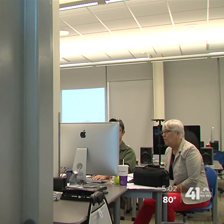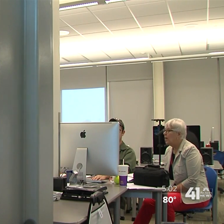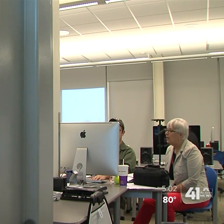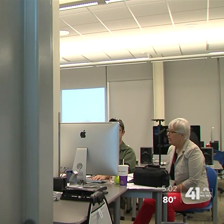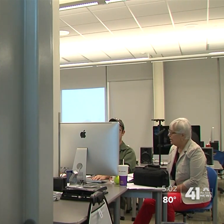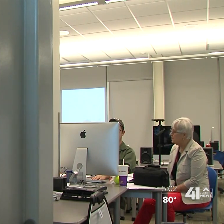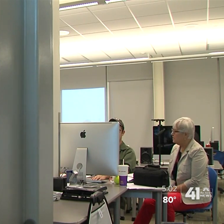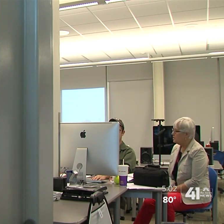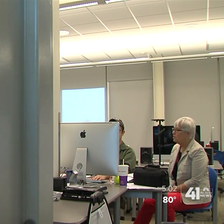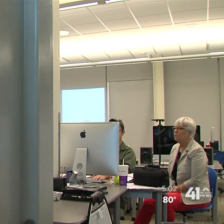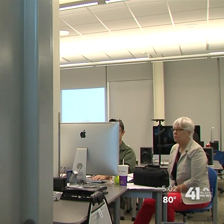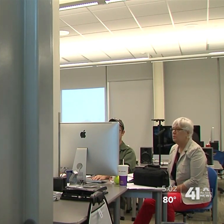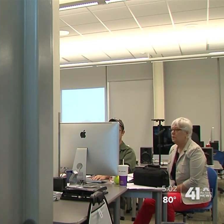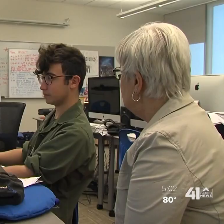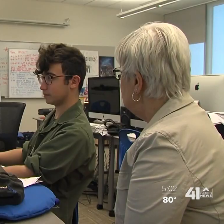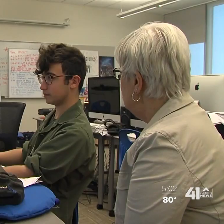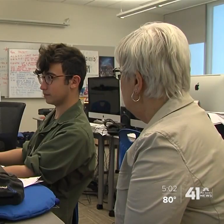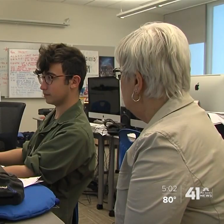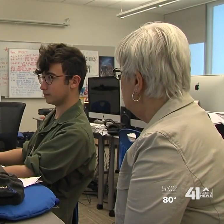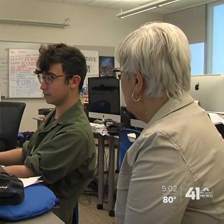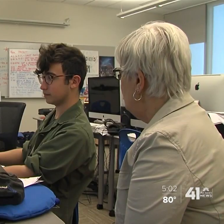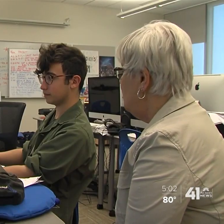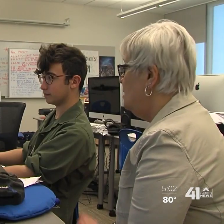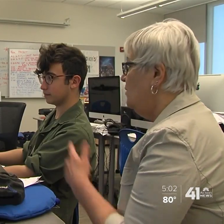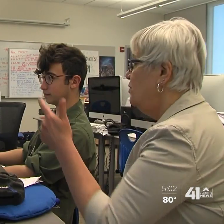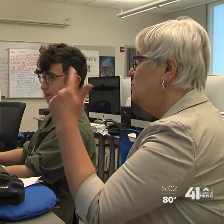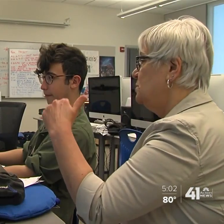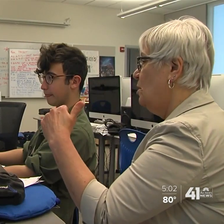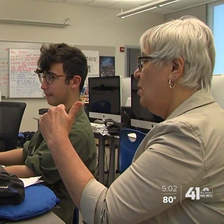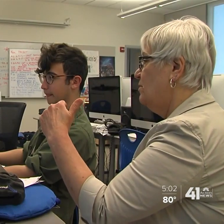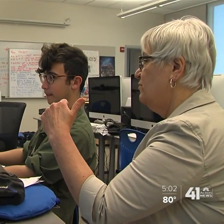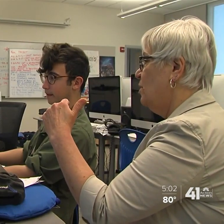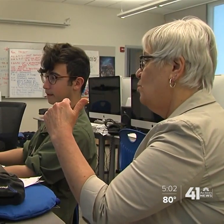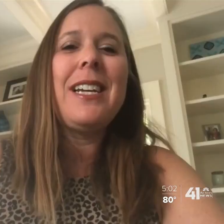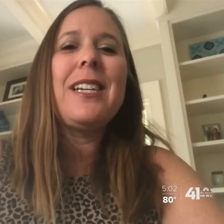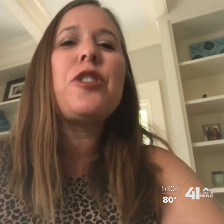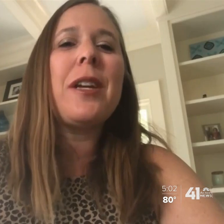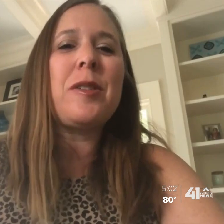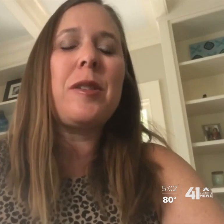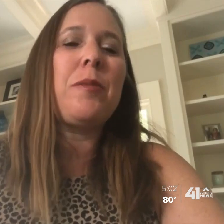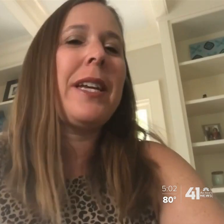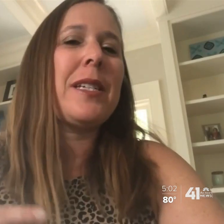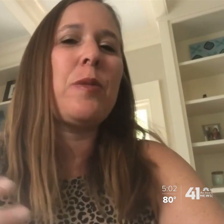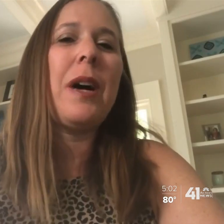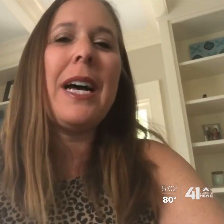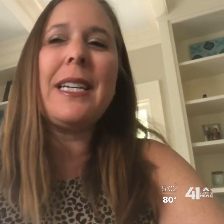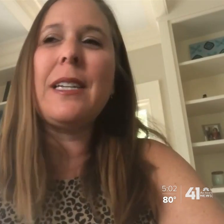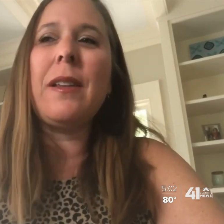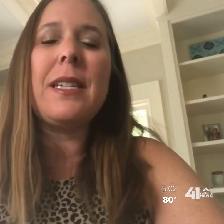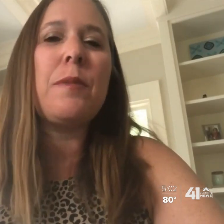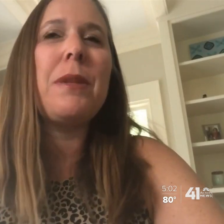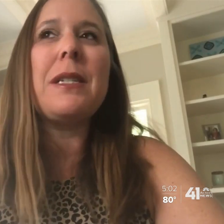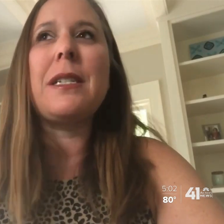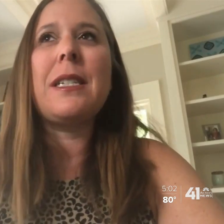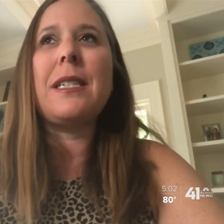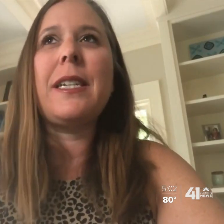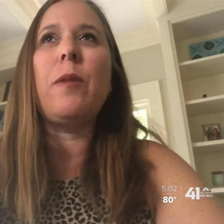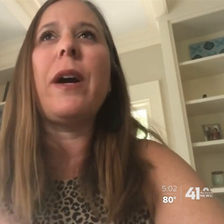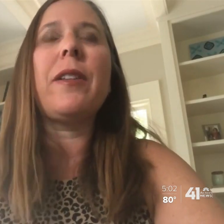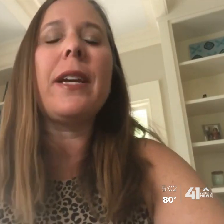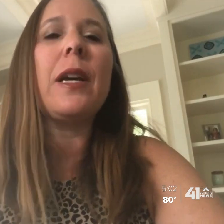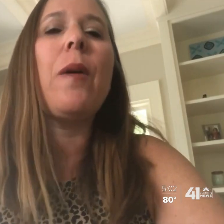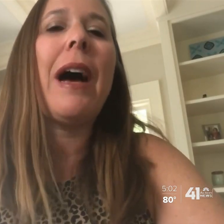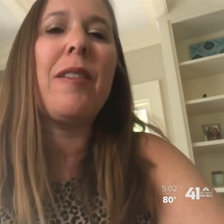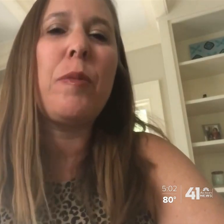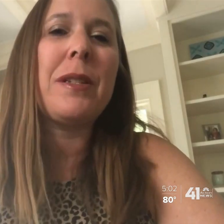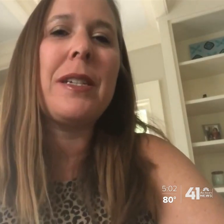place, some parents didn't feel in-person classes were a risk worth taking. Why did we all shelter in place? Why did all these businesses, you know,